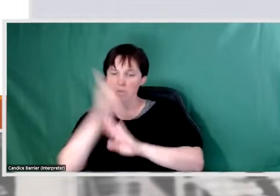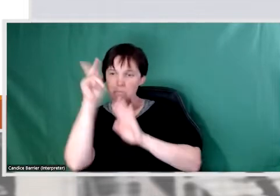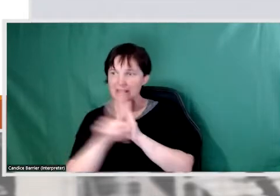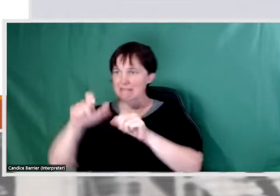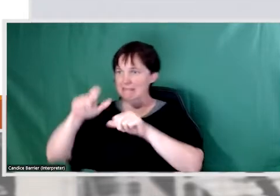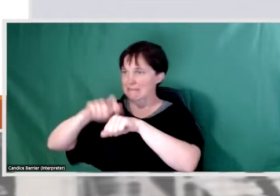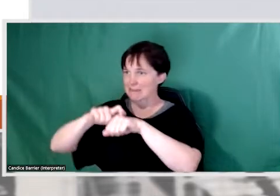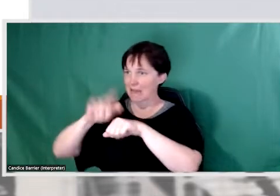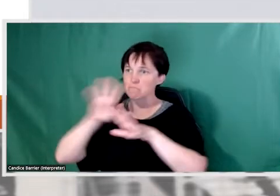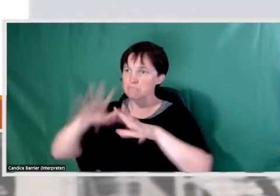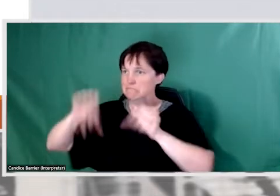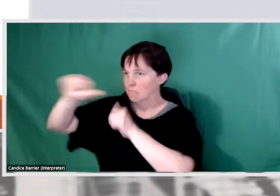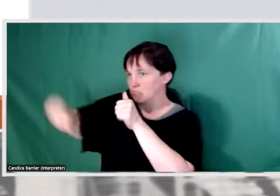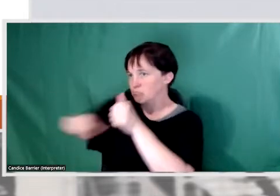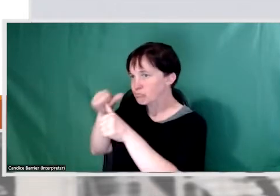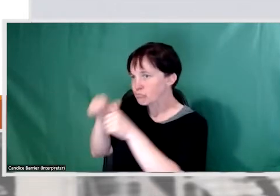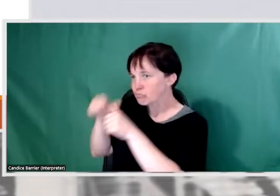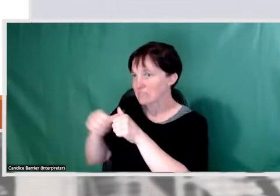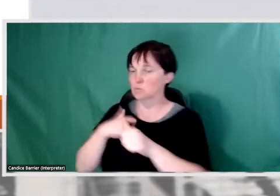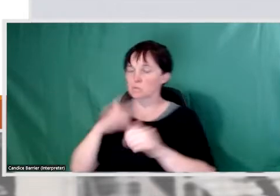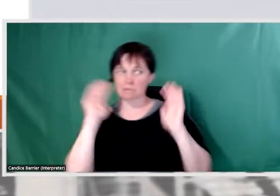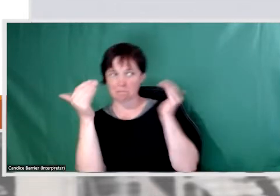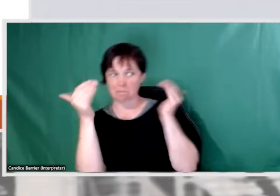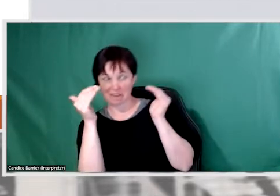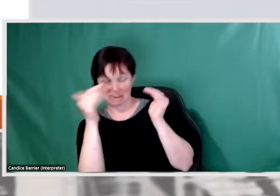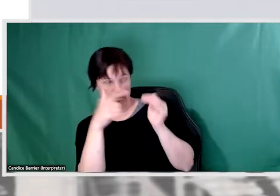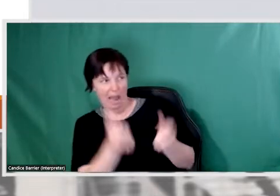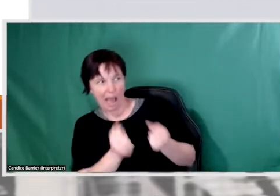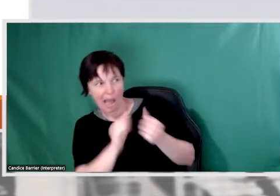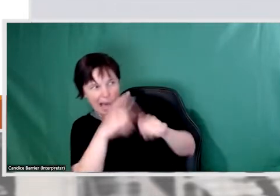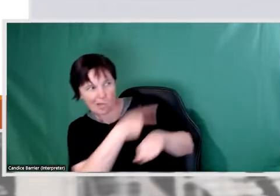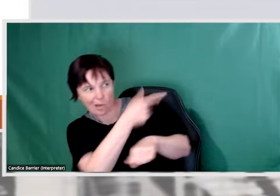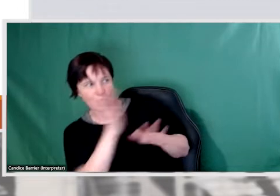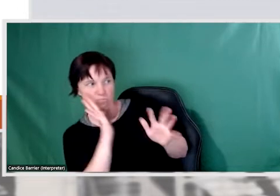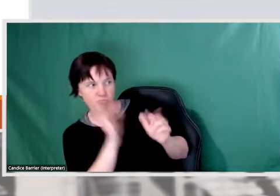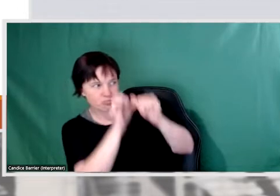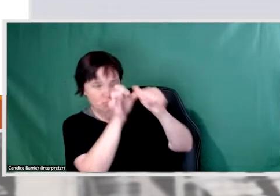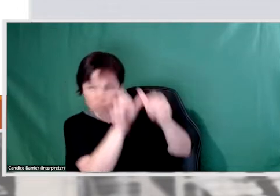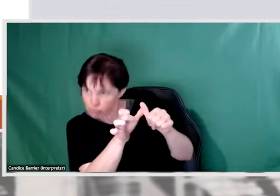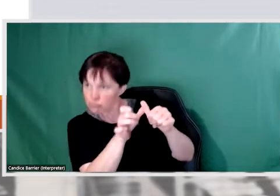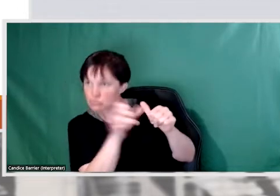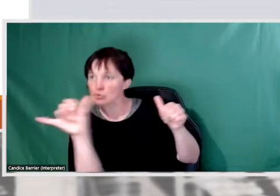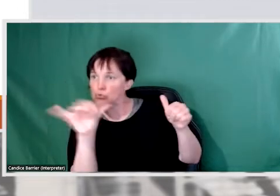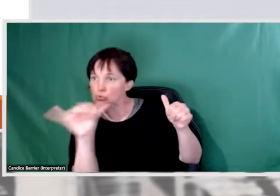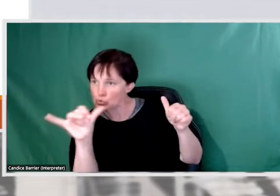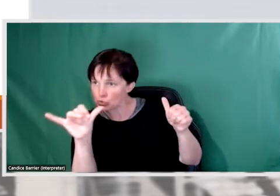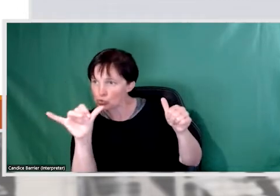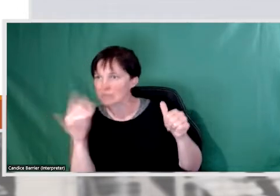replace, and we'll compare that against the remaining life cycle of the asset and the scenario to execute different